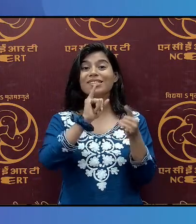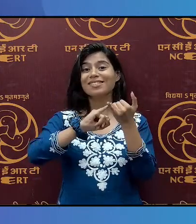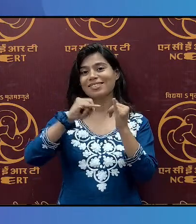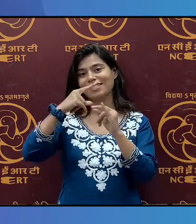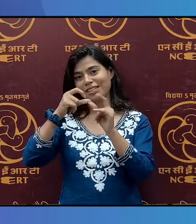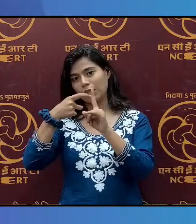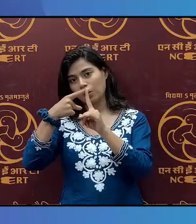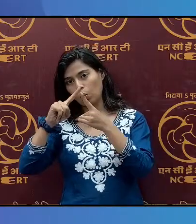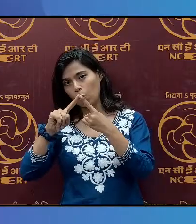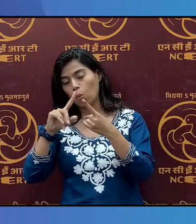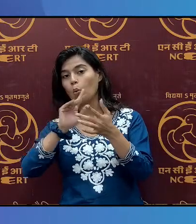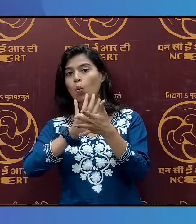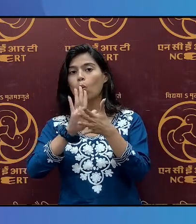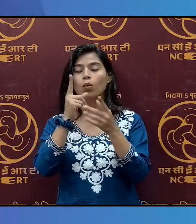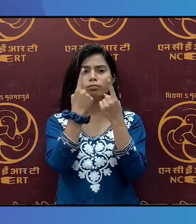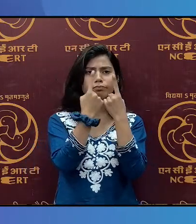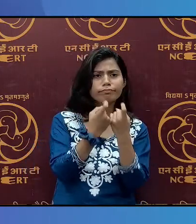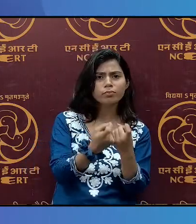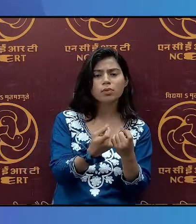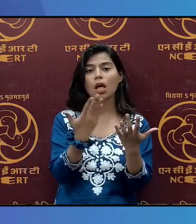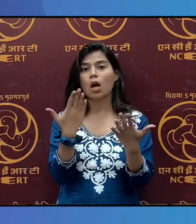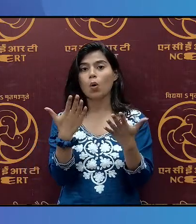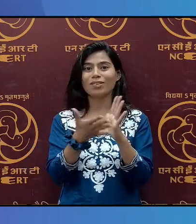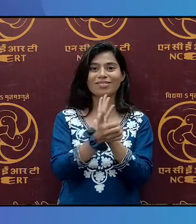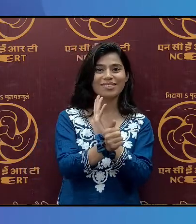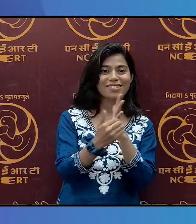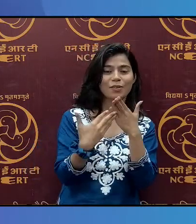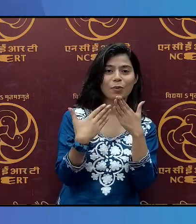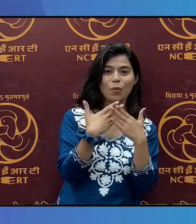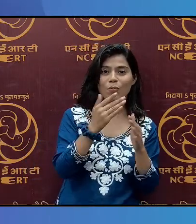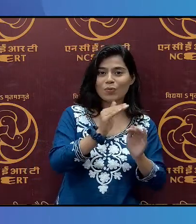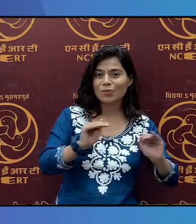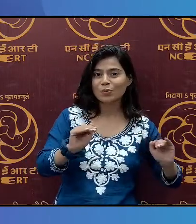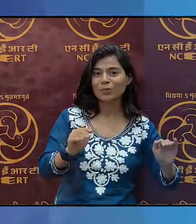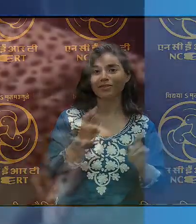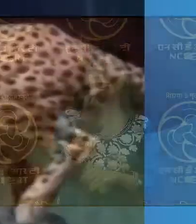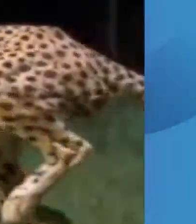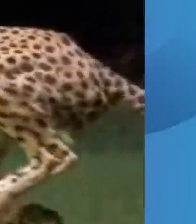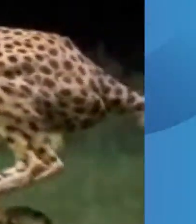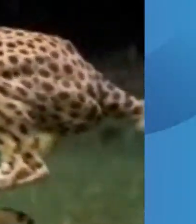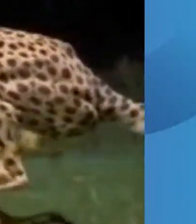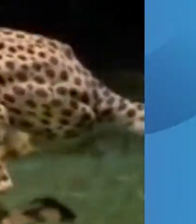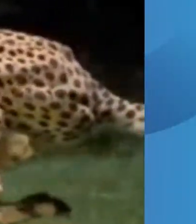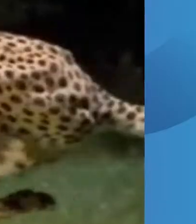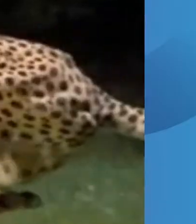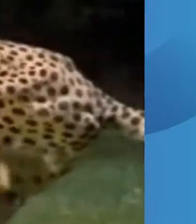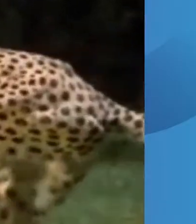for identifying the talents of children? So let's play a video.